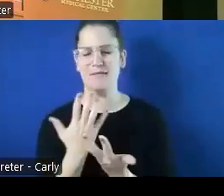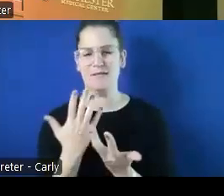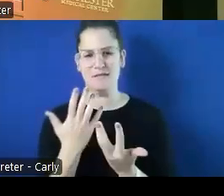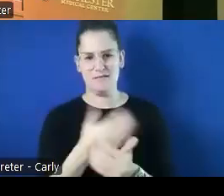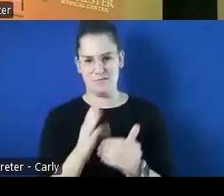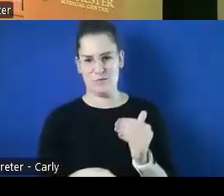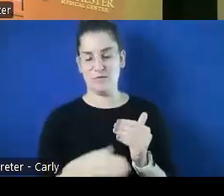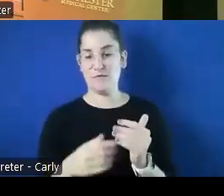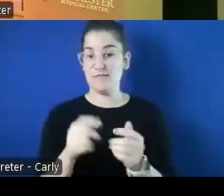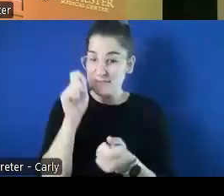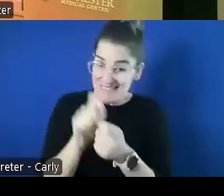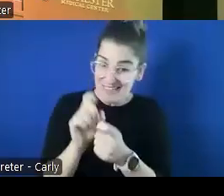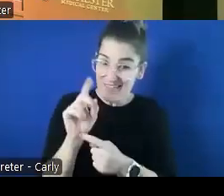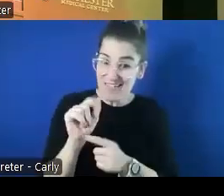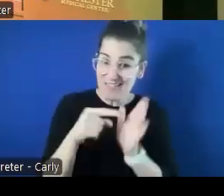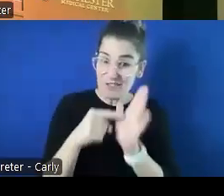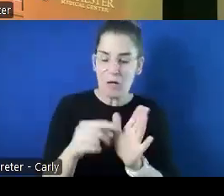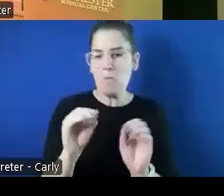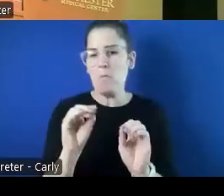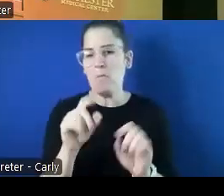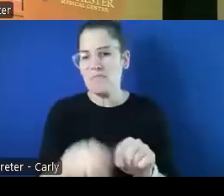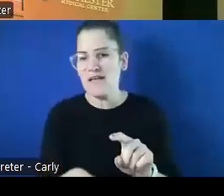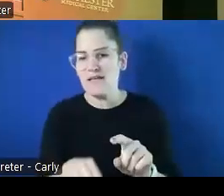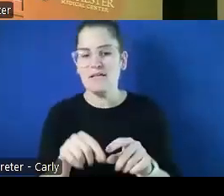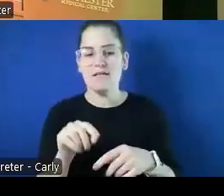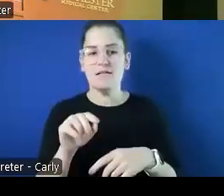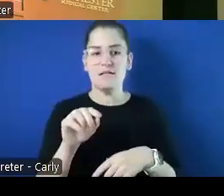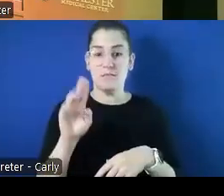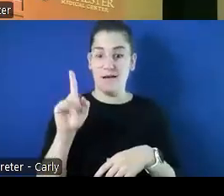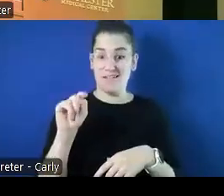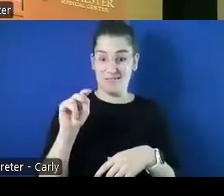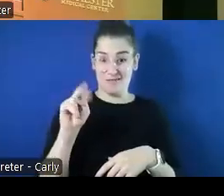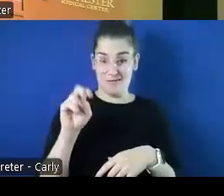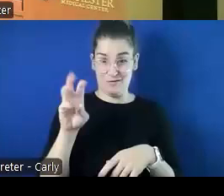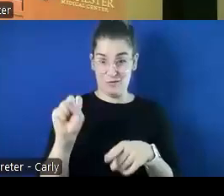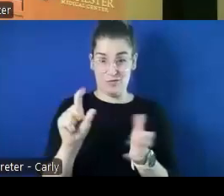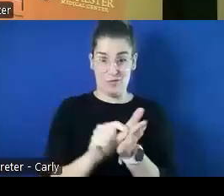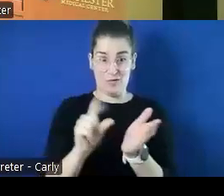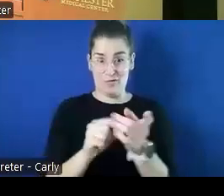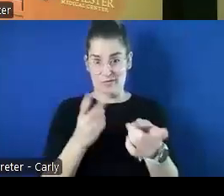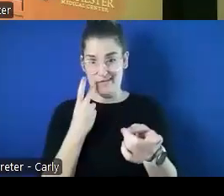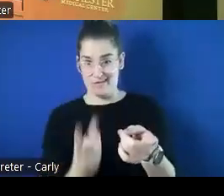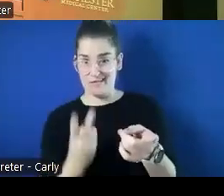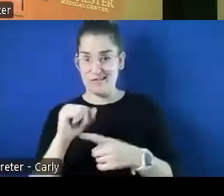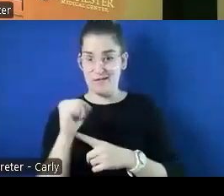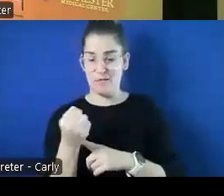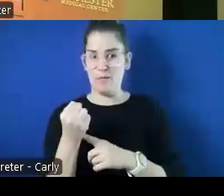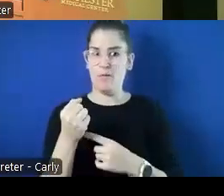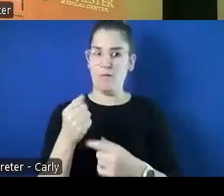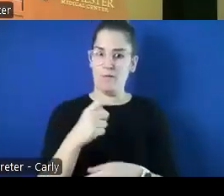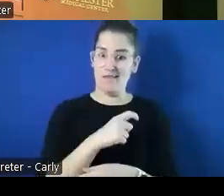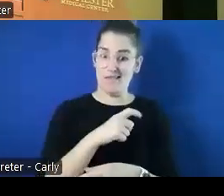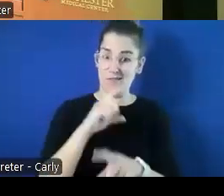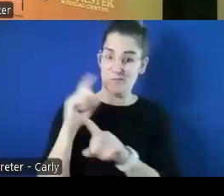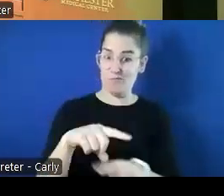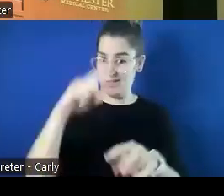share with you, but if you look at news articles, we know that there are cases in which police respond to a